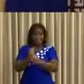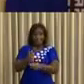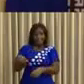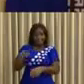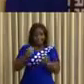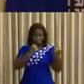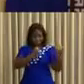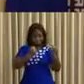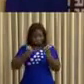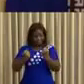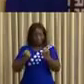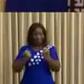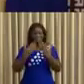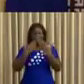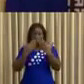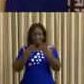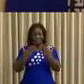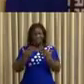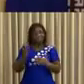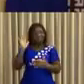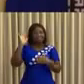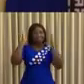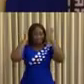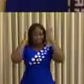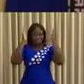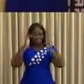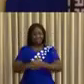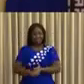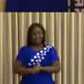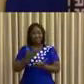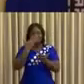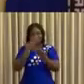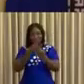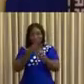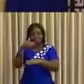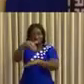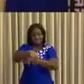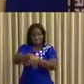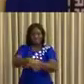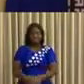and strong. I thank you for your attention and have a good night.